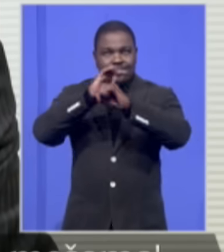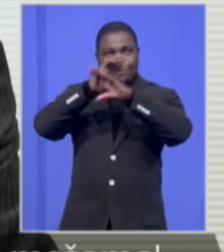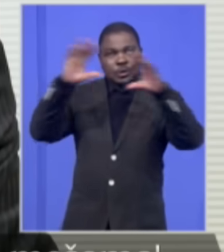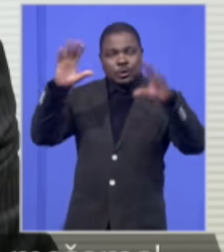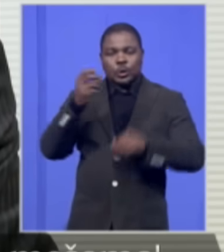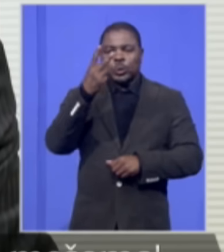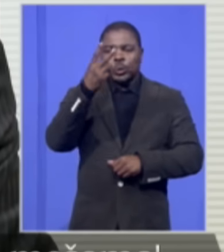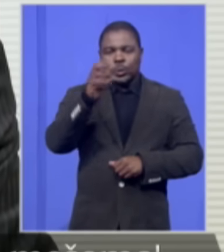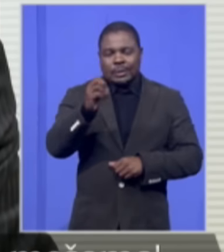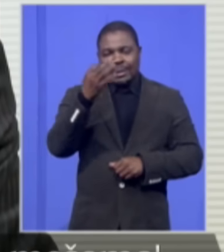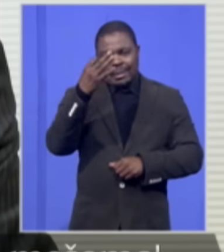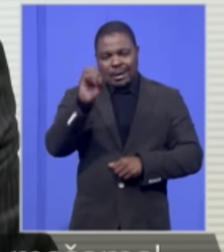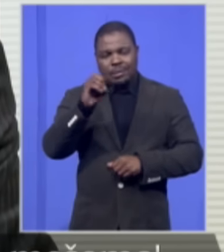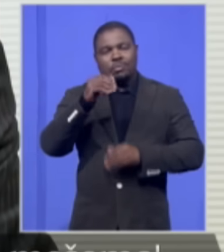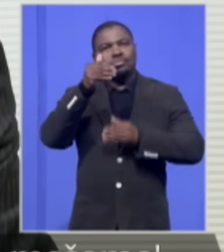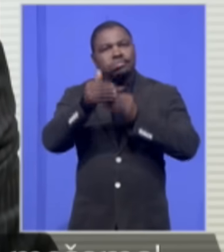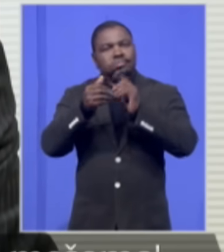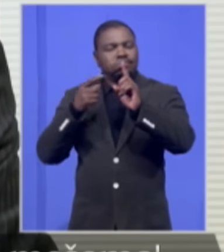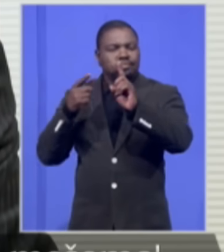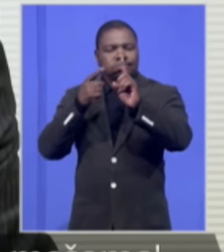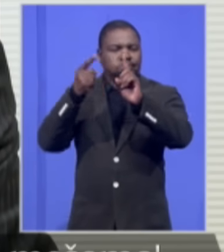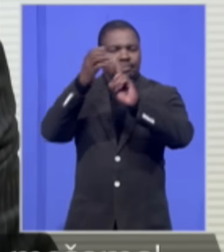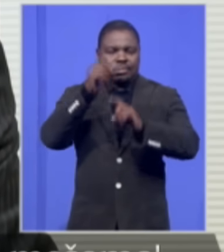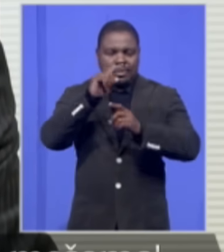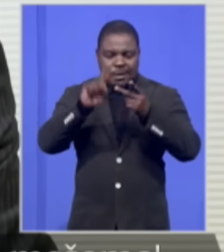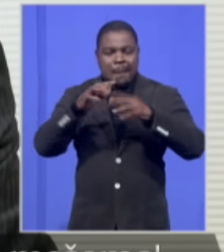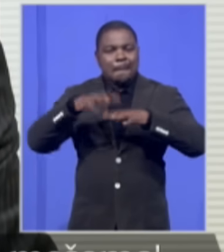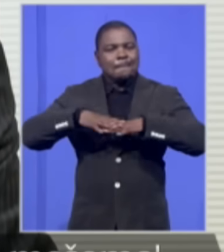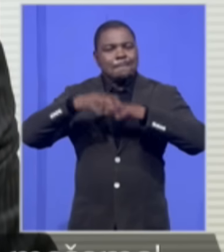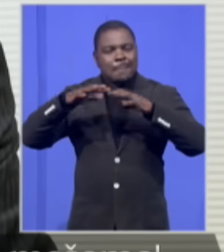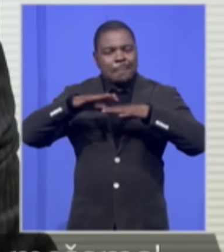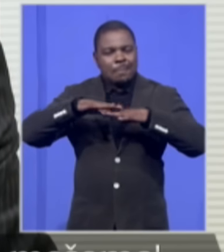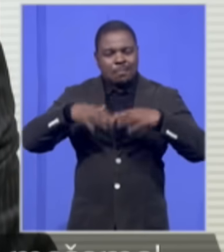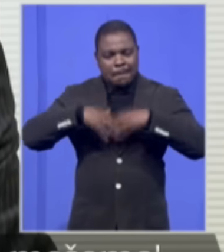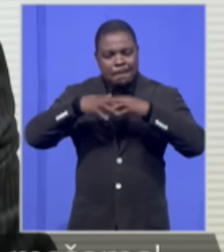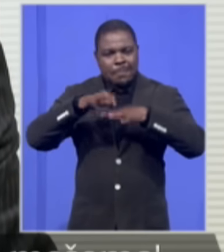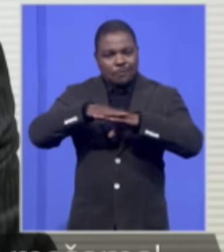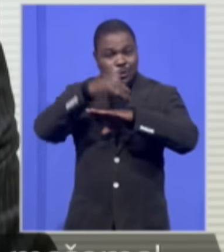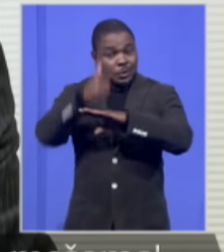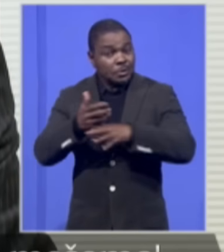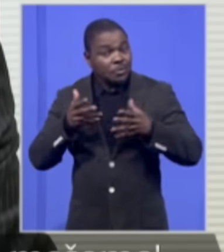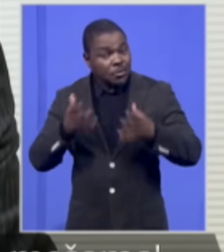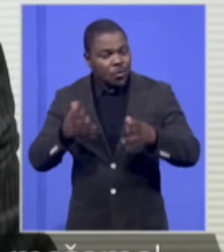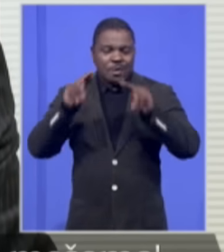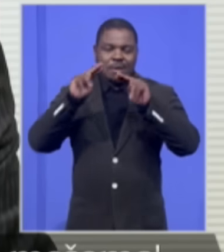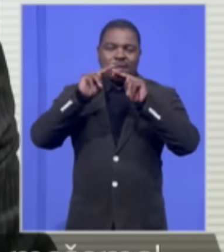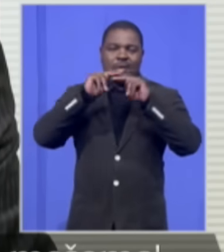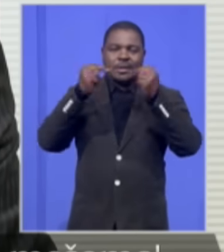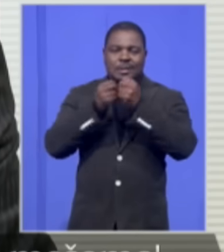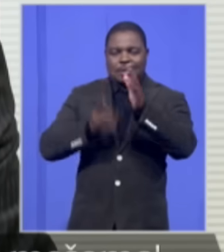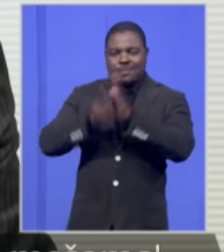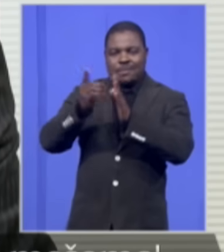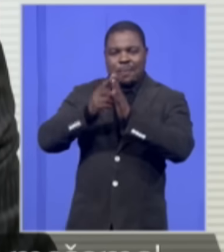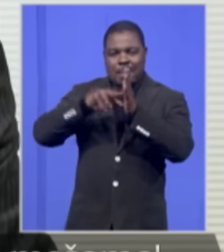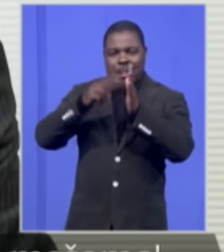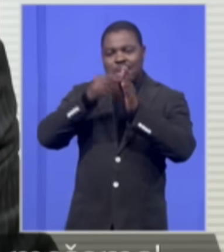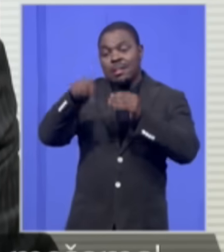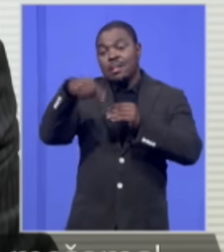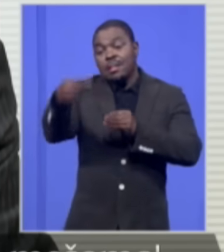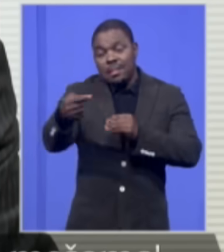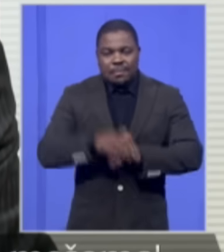2030 and lay the foundation for the next phase of South Africa's National Development Plan. The